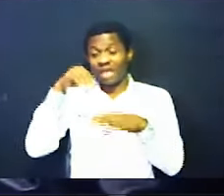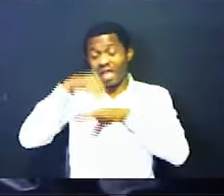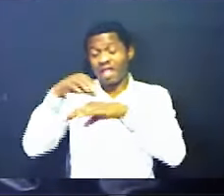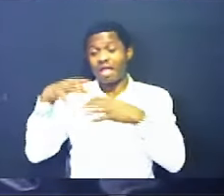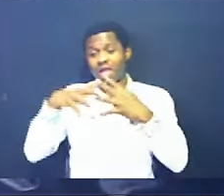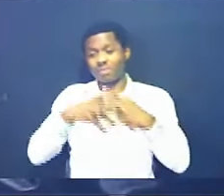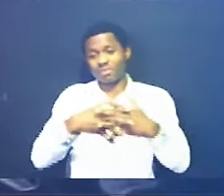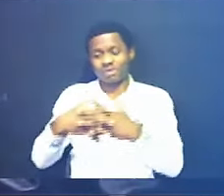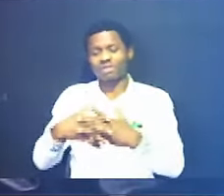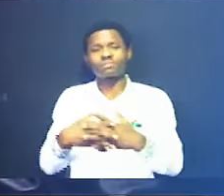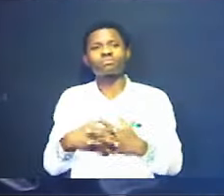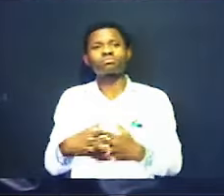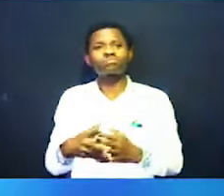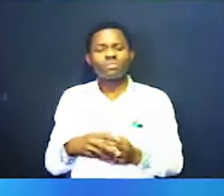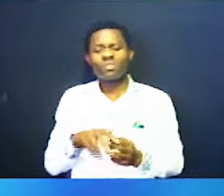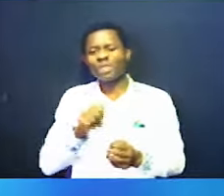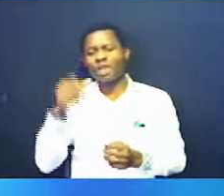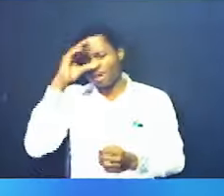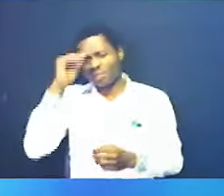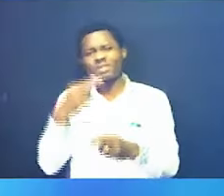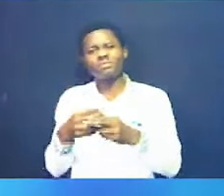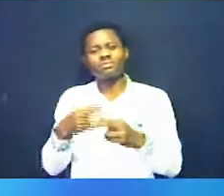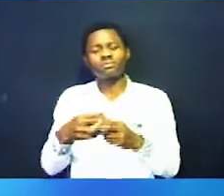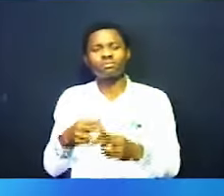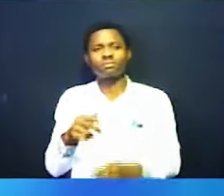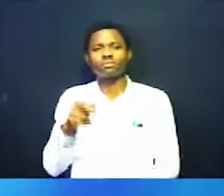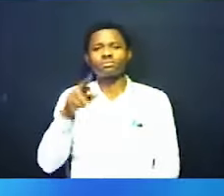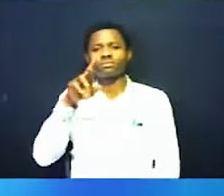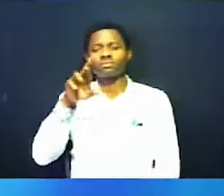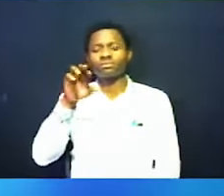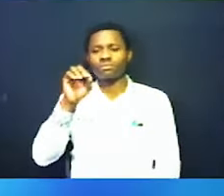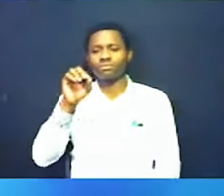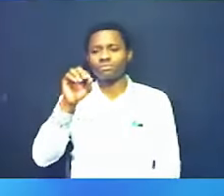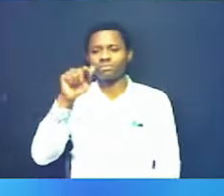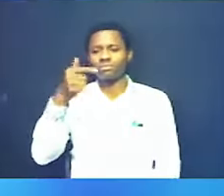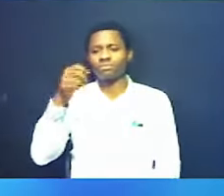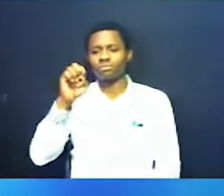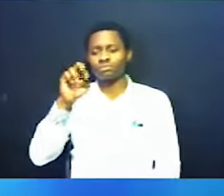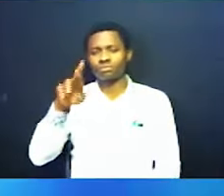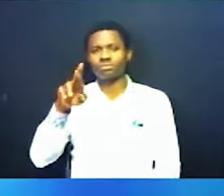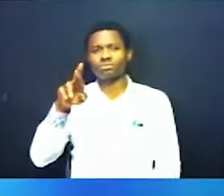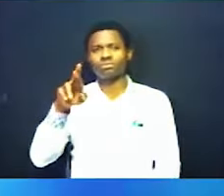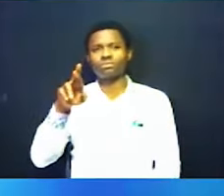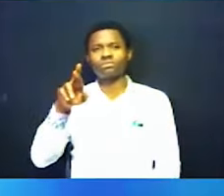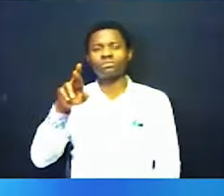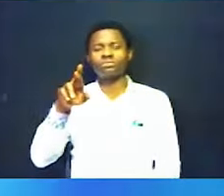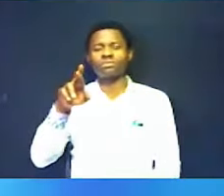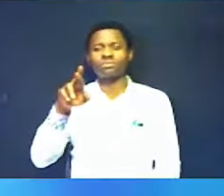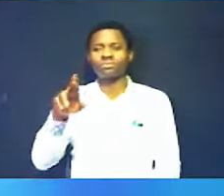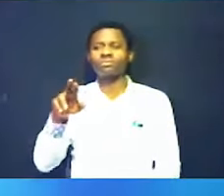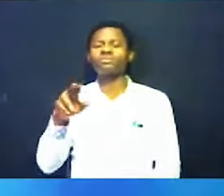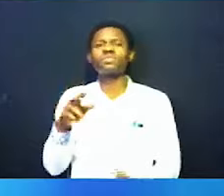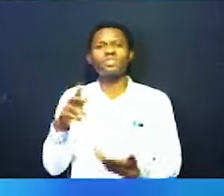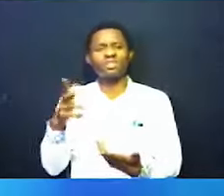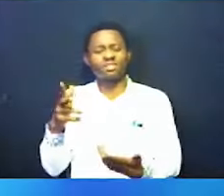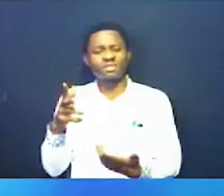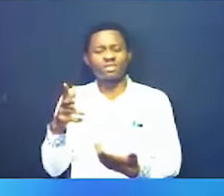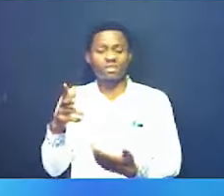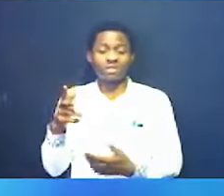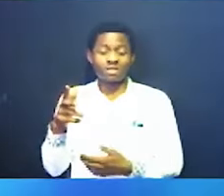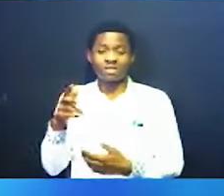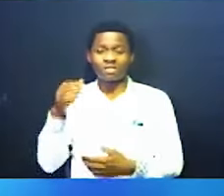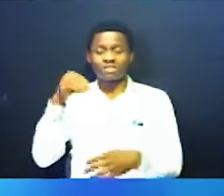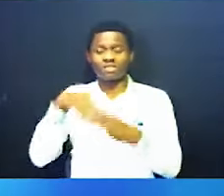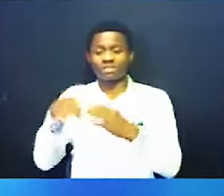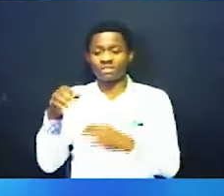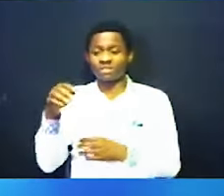eyesempakani. Roger Hillan is an ambassador for the Evangelical Fellowship of